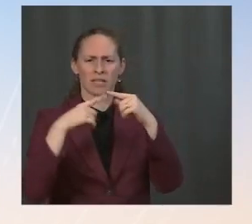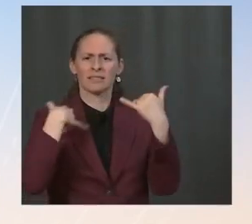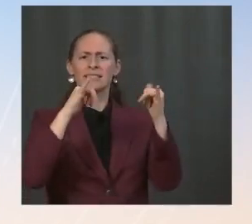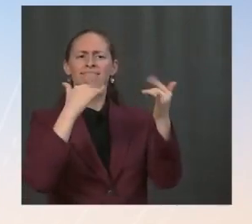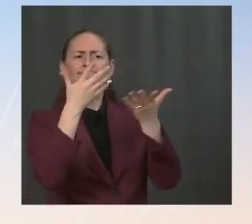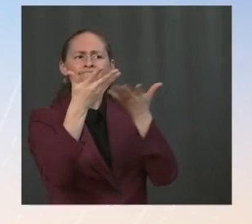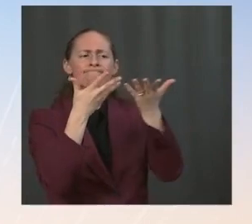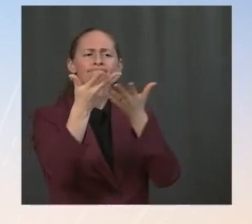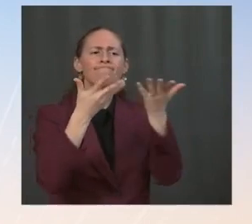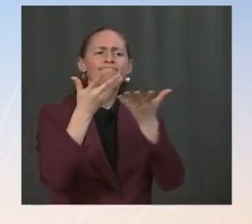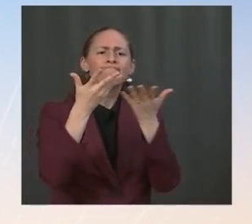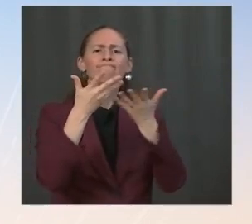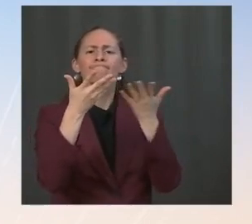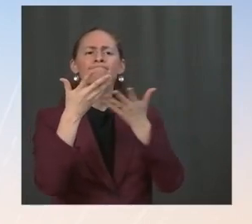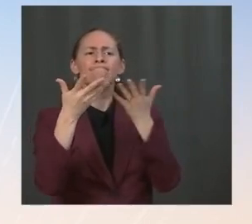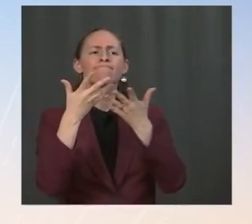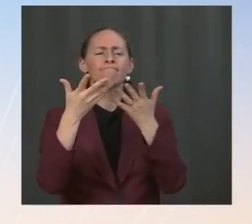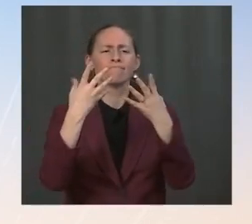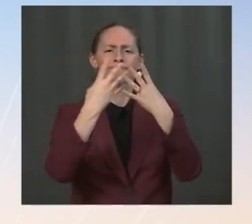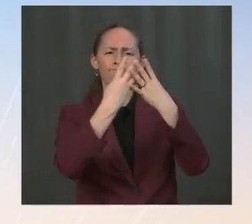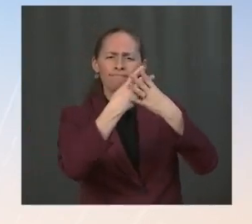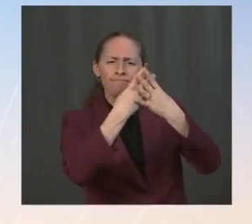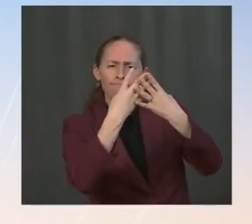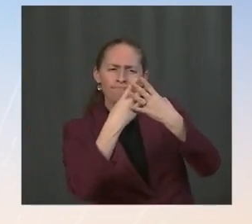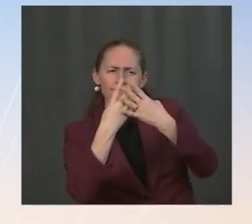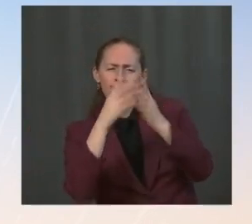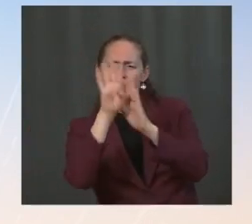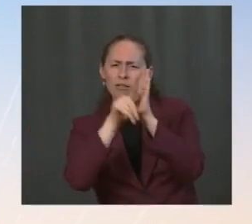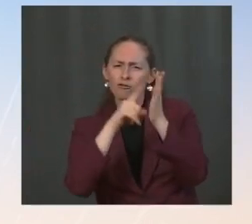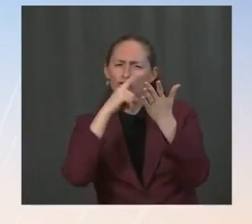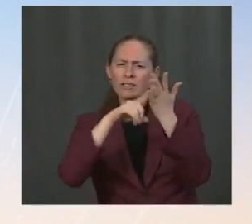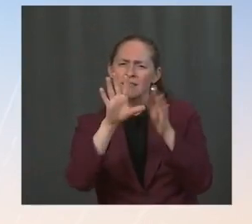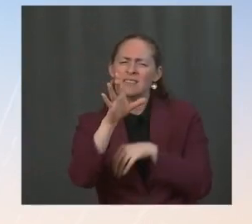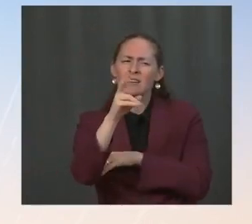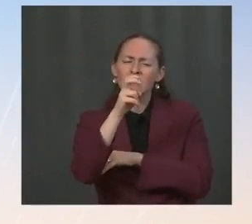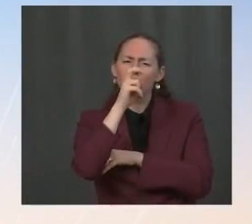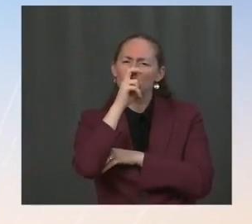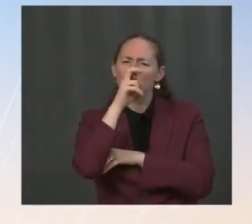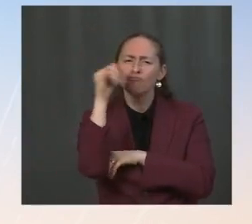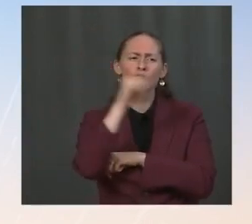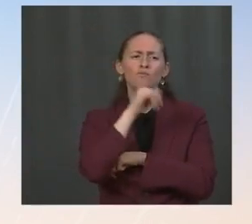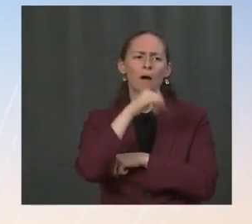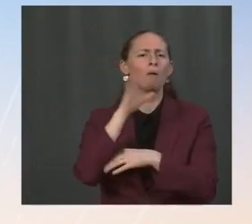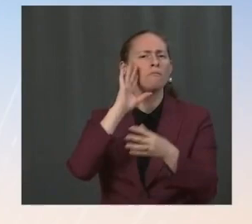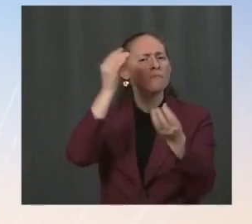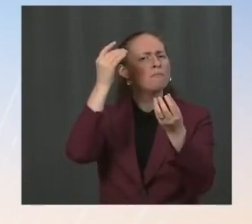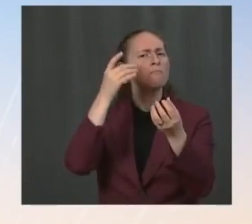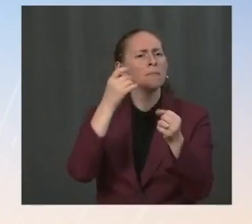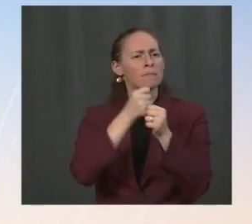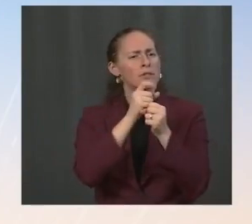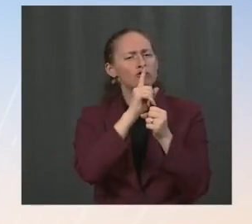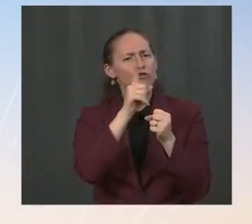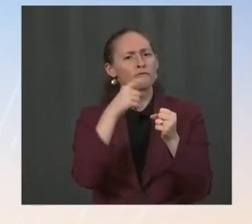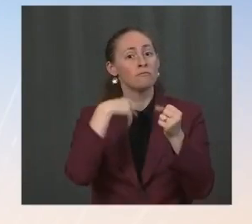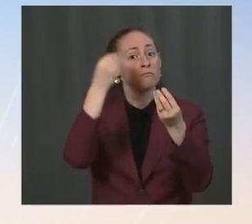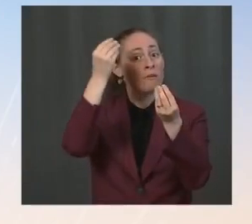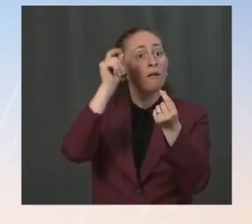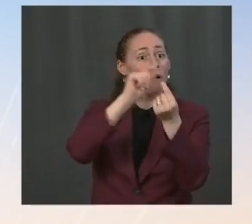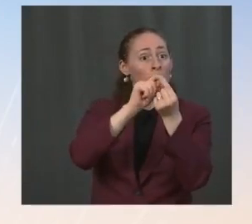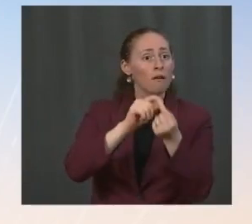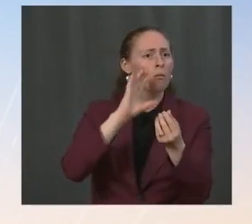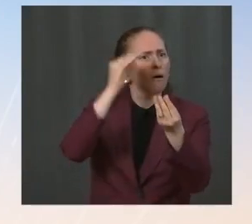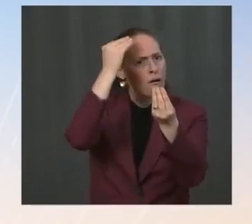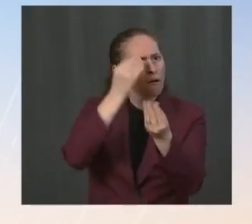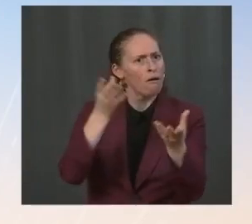intensive vetting process, and we've been working hard to do that behind the scenes, and we're going to continue to convey clearly that this is also part of who we are, part